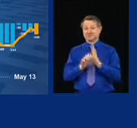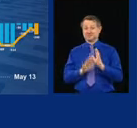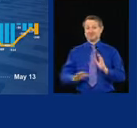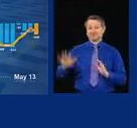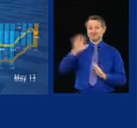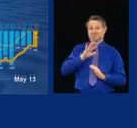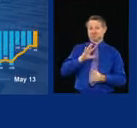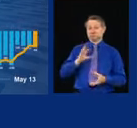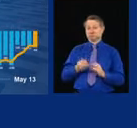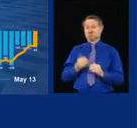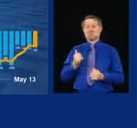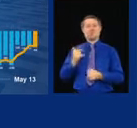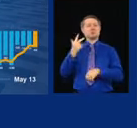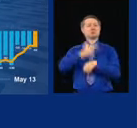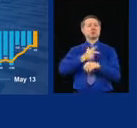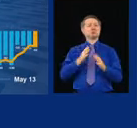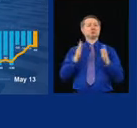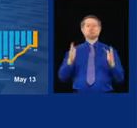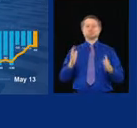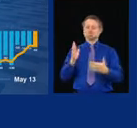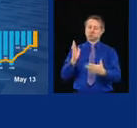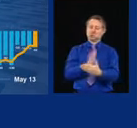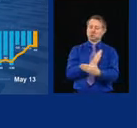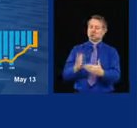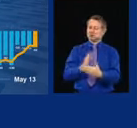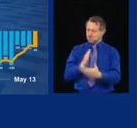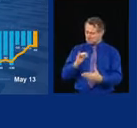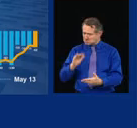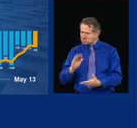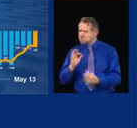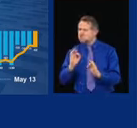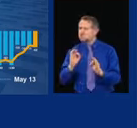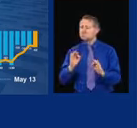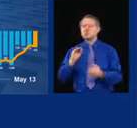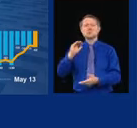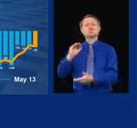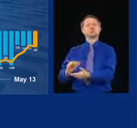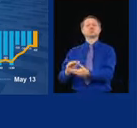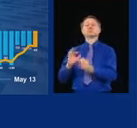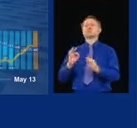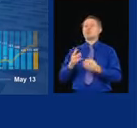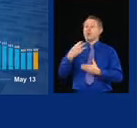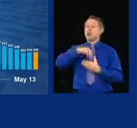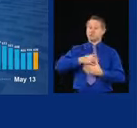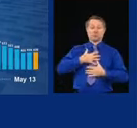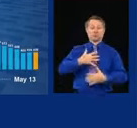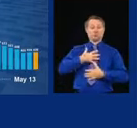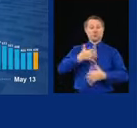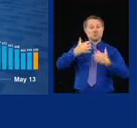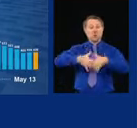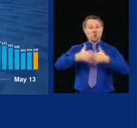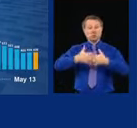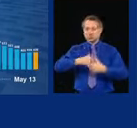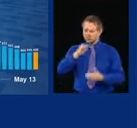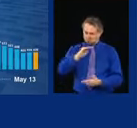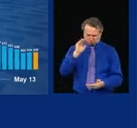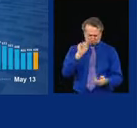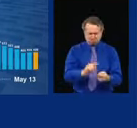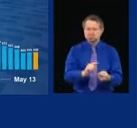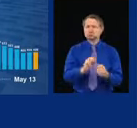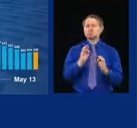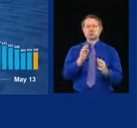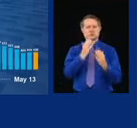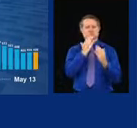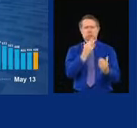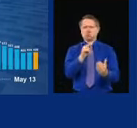On the 3-day rolling average also, the number of intubations is down, and that's really good news.